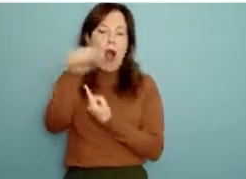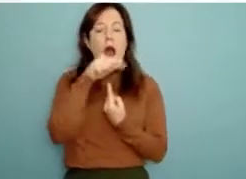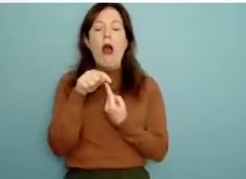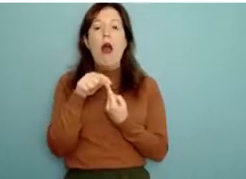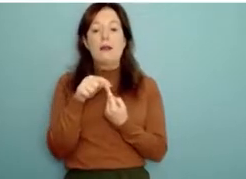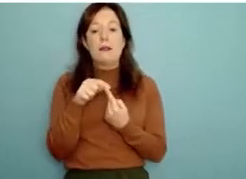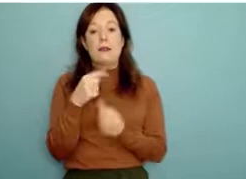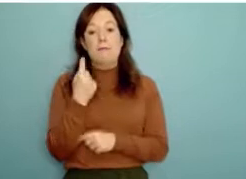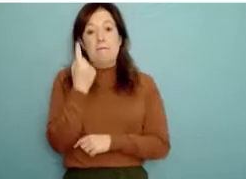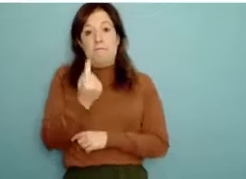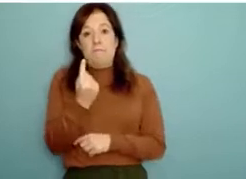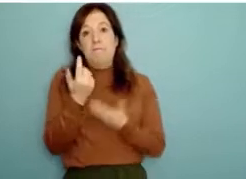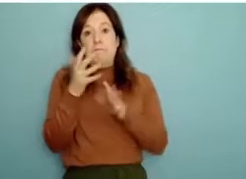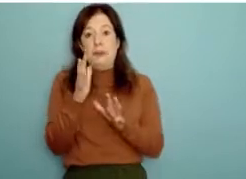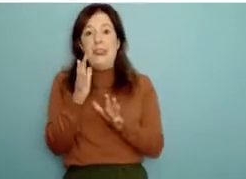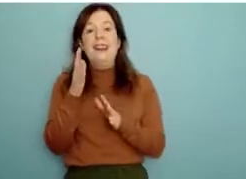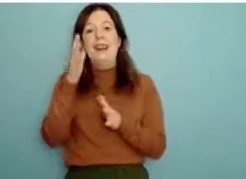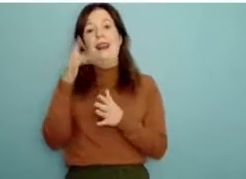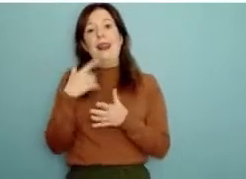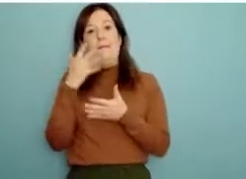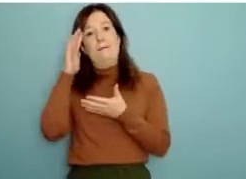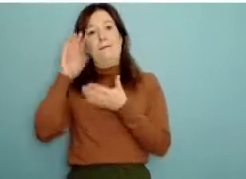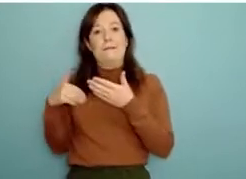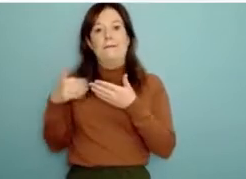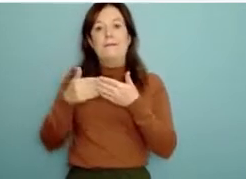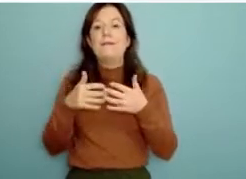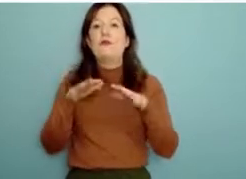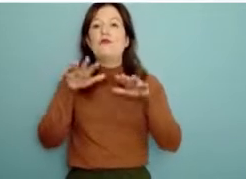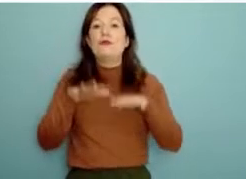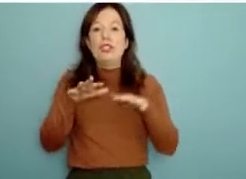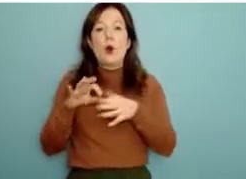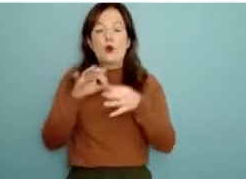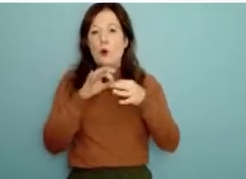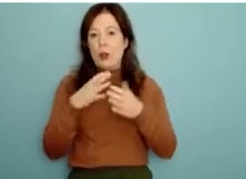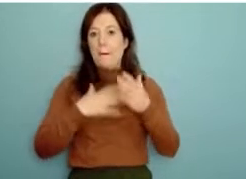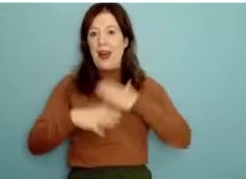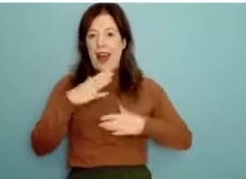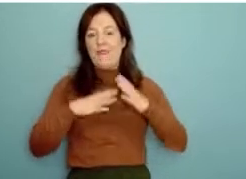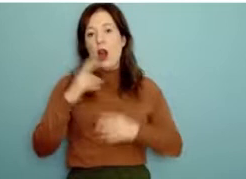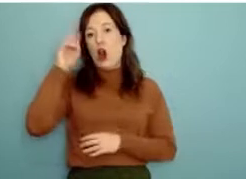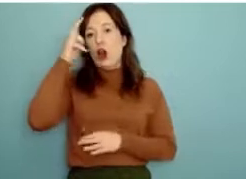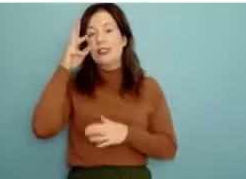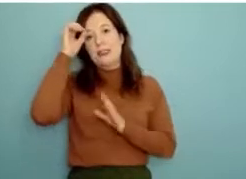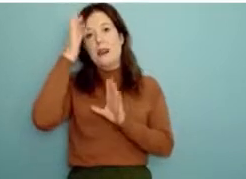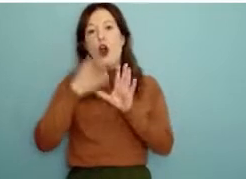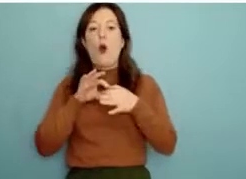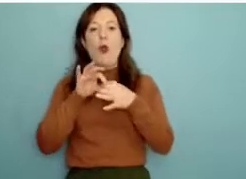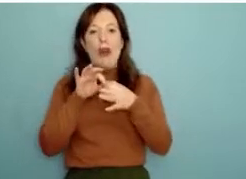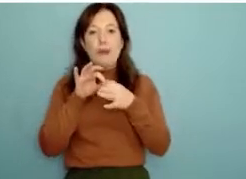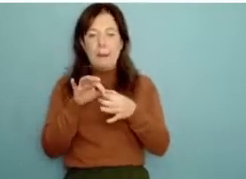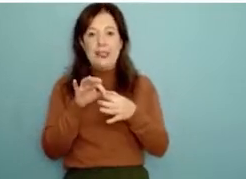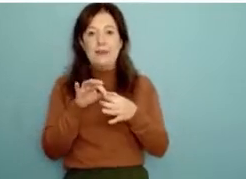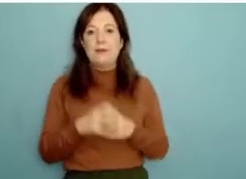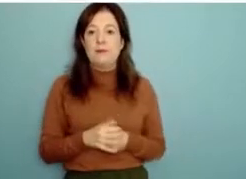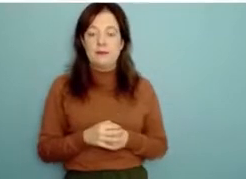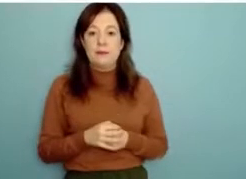lived experience advisor with the British Association of Behavioural and Cognitive Psychotherapies. He also